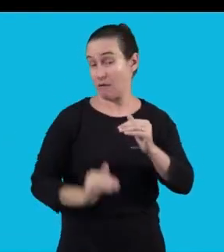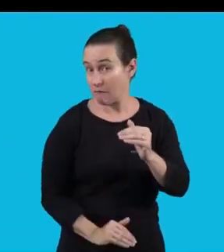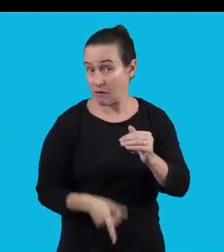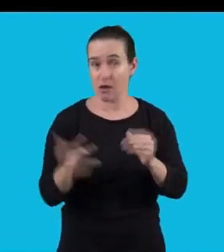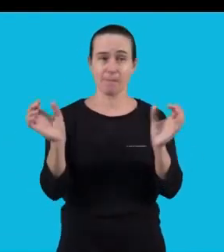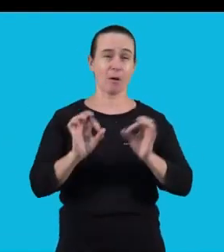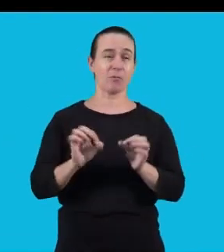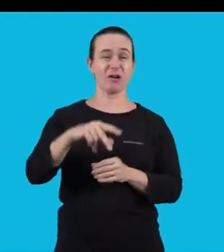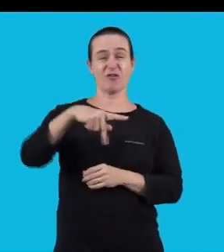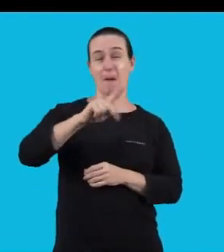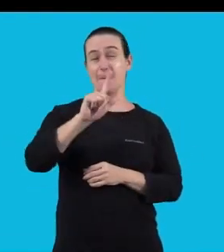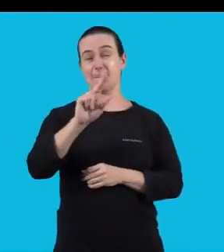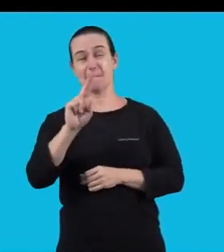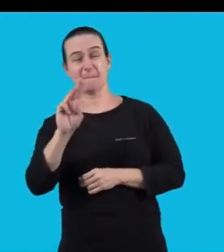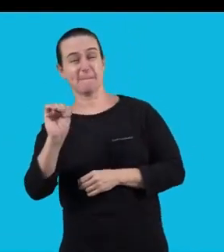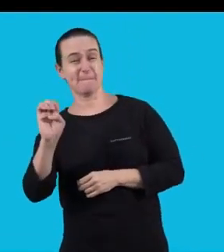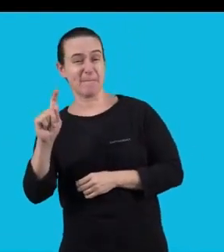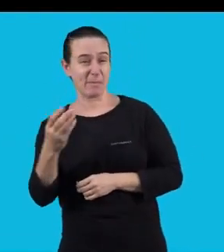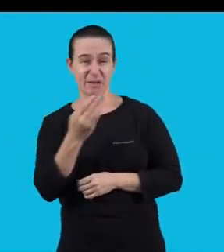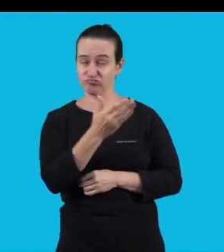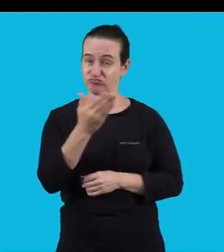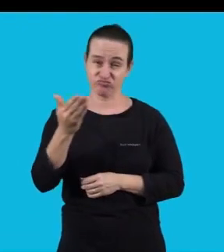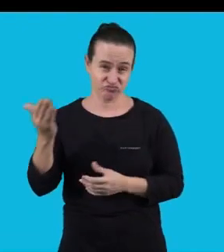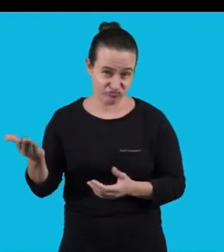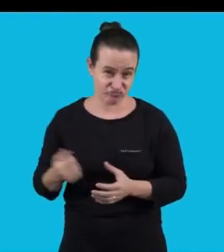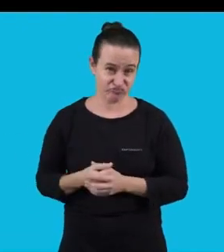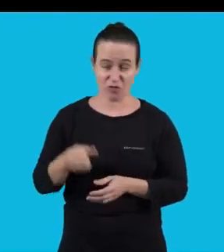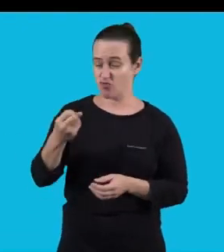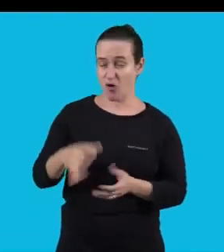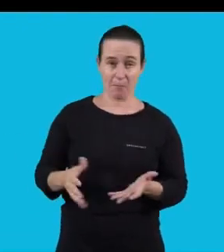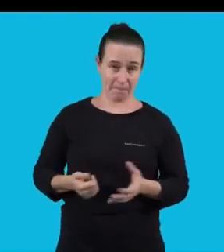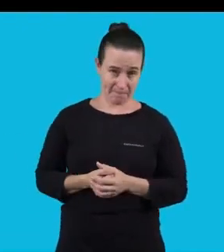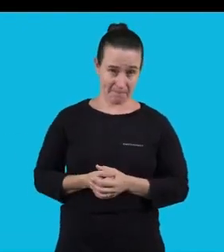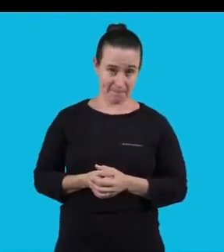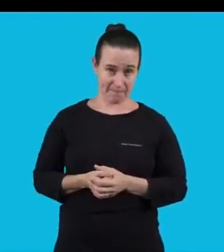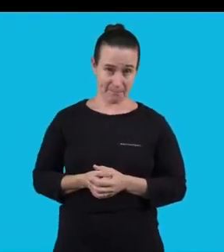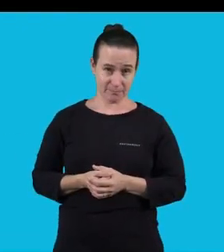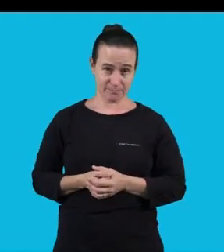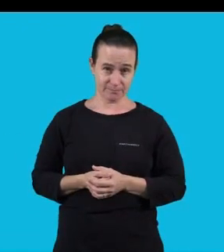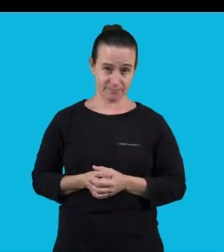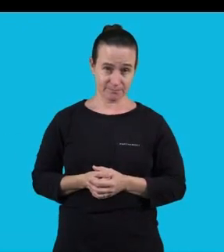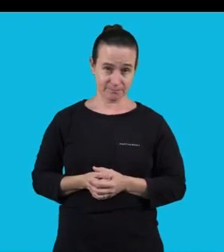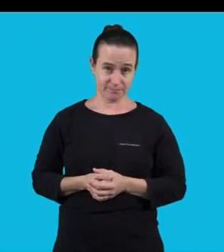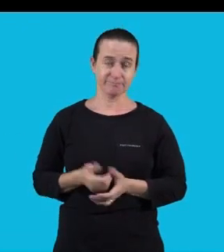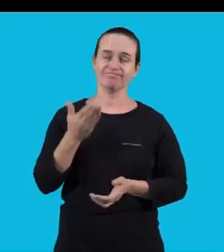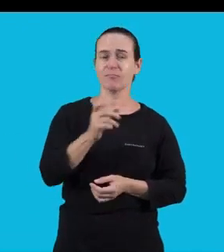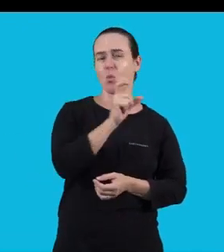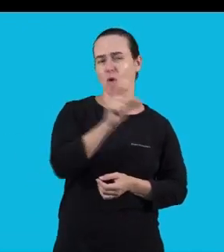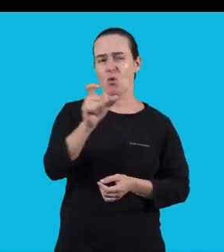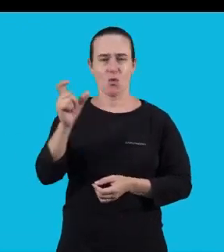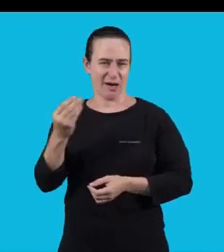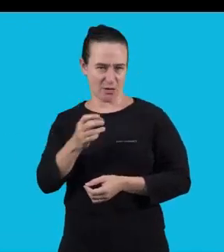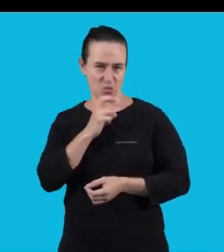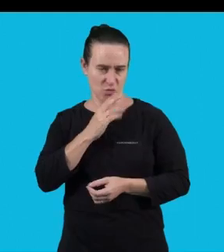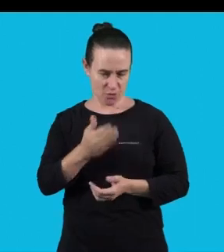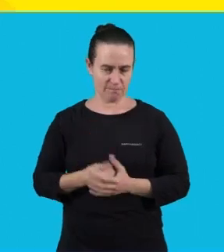popularity, plummeted in popularity, dropped or dwindled. Any one of these, all valid alternatives would be